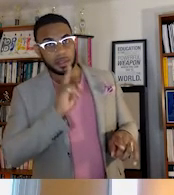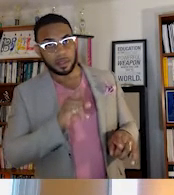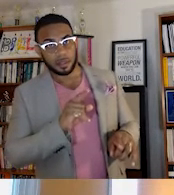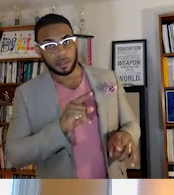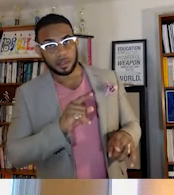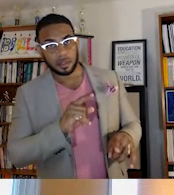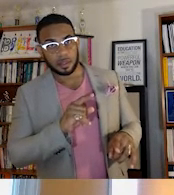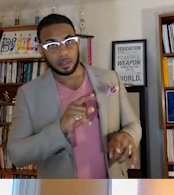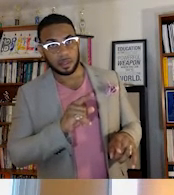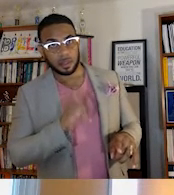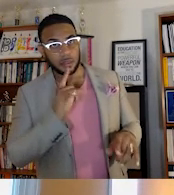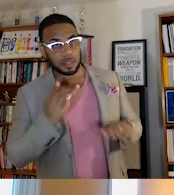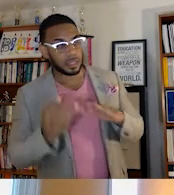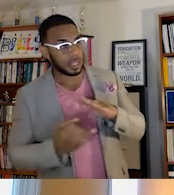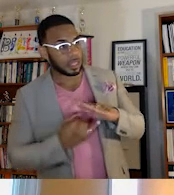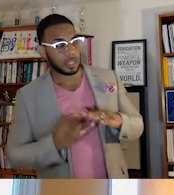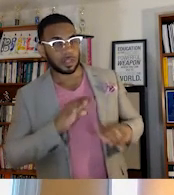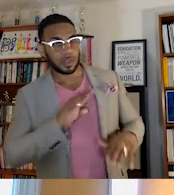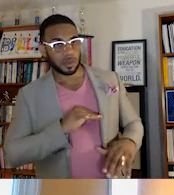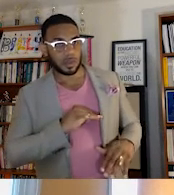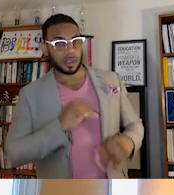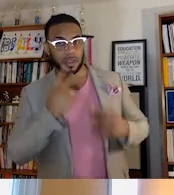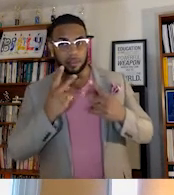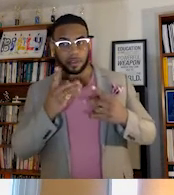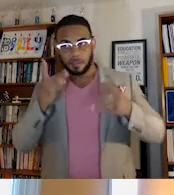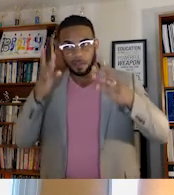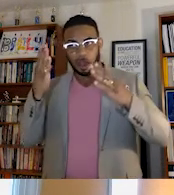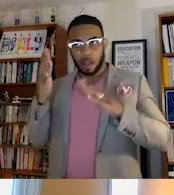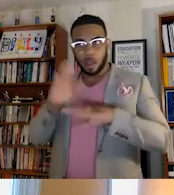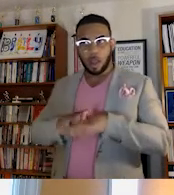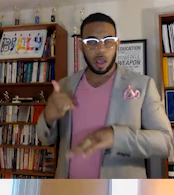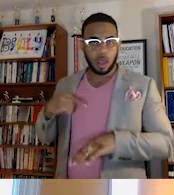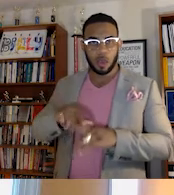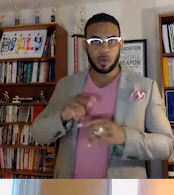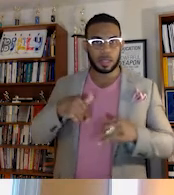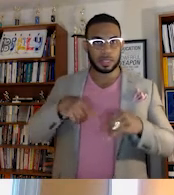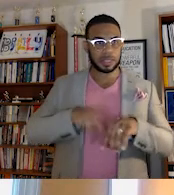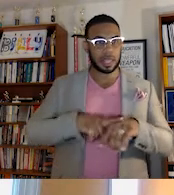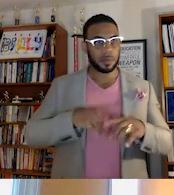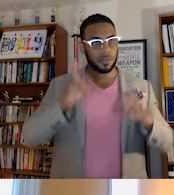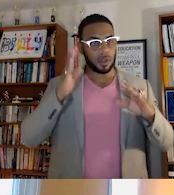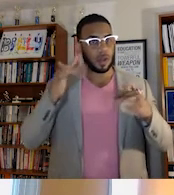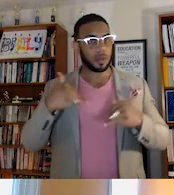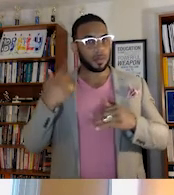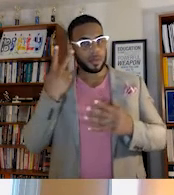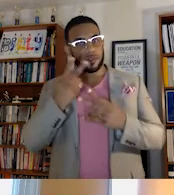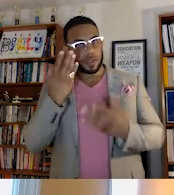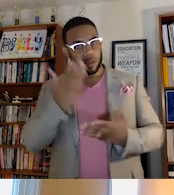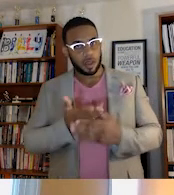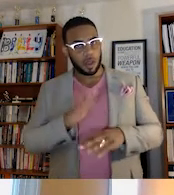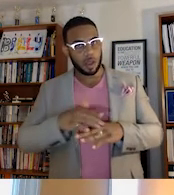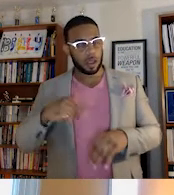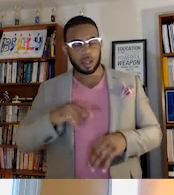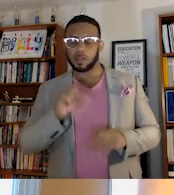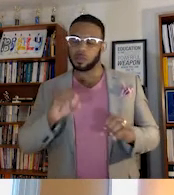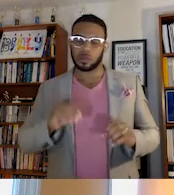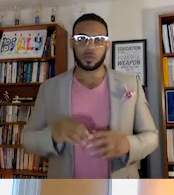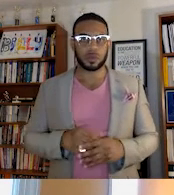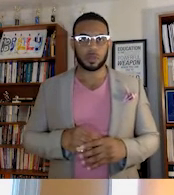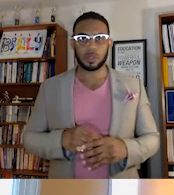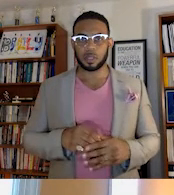is insecurities visiting violence upon us in a time when violence has already been visited upon us, right?